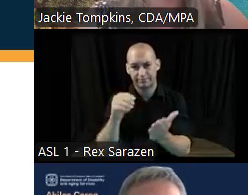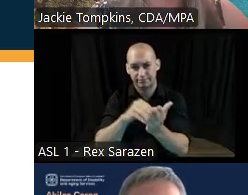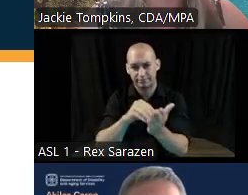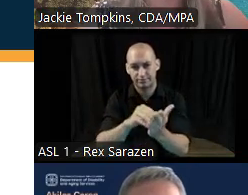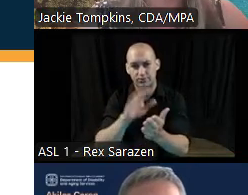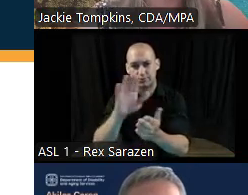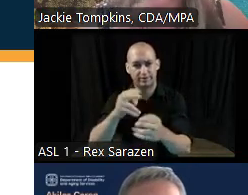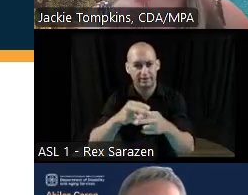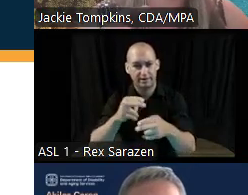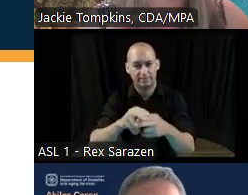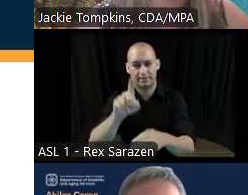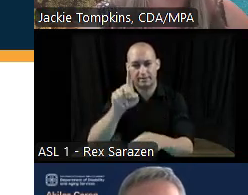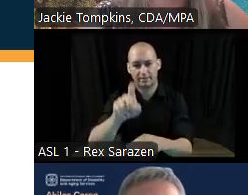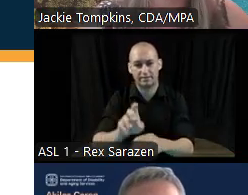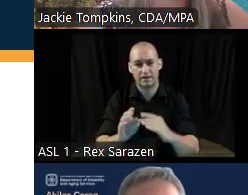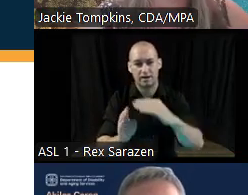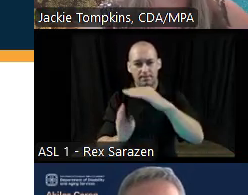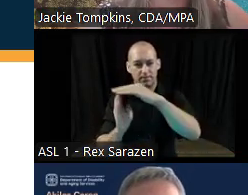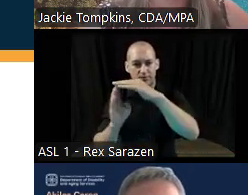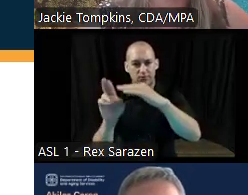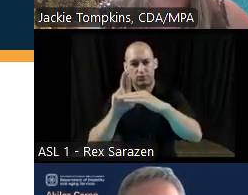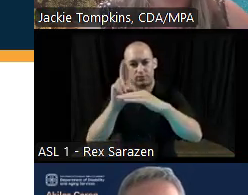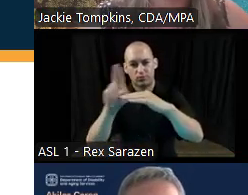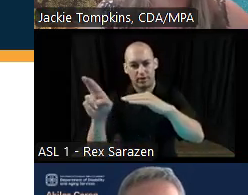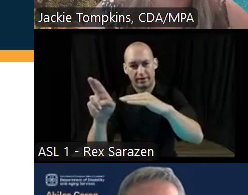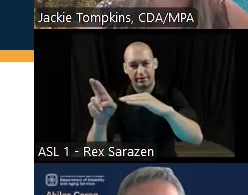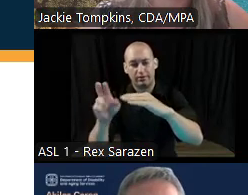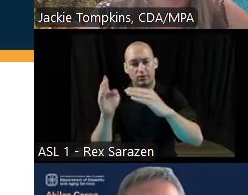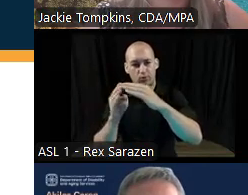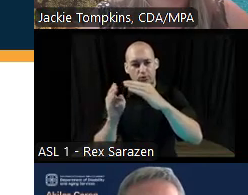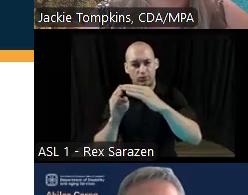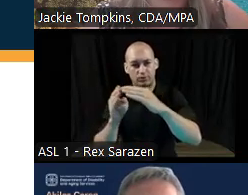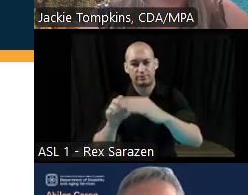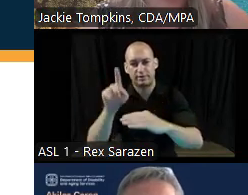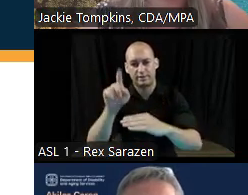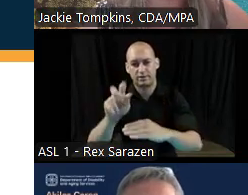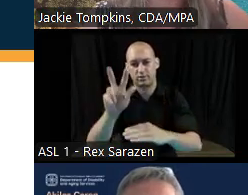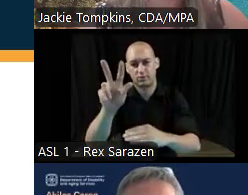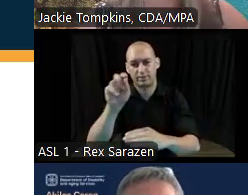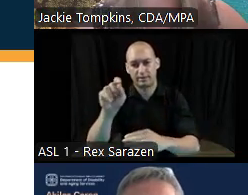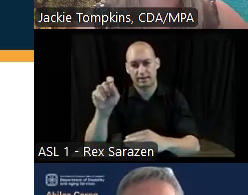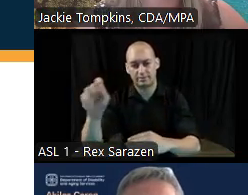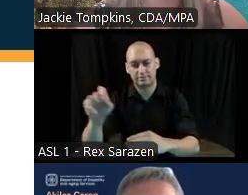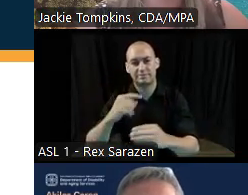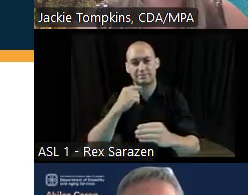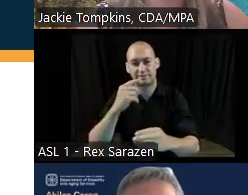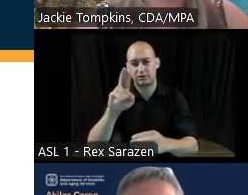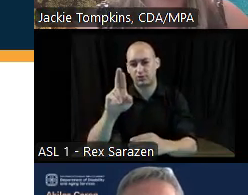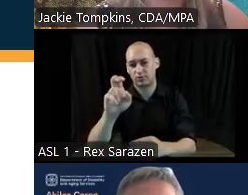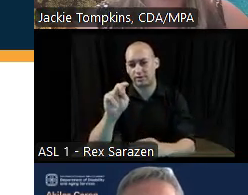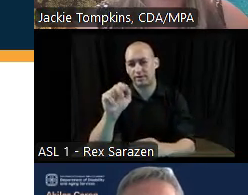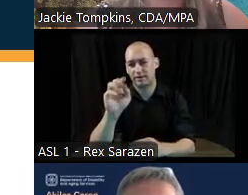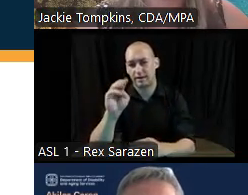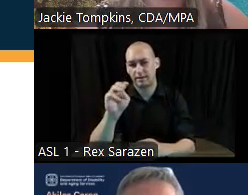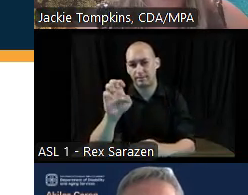the upper right-hand corner of your square, selecting the 3 dots, and select rename. Next